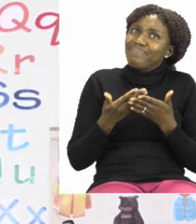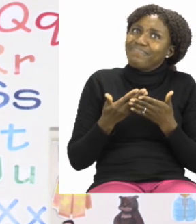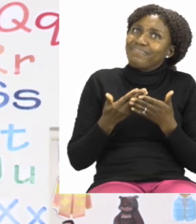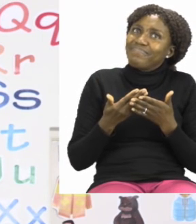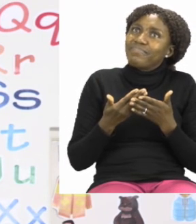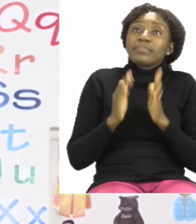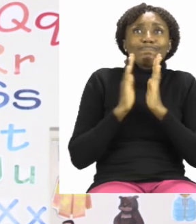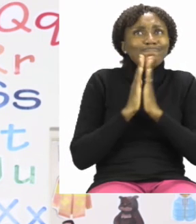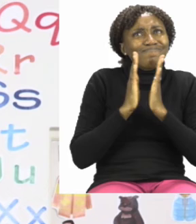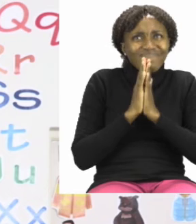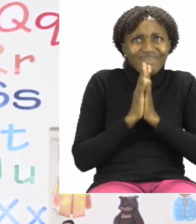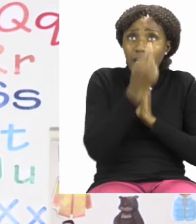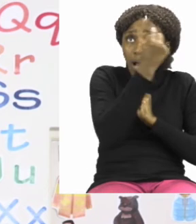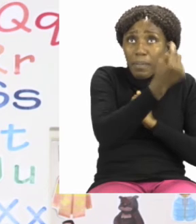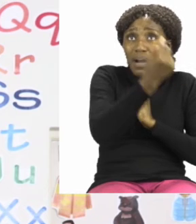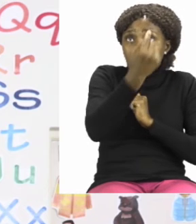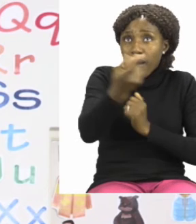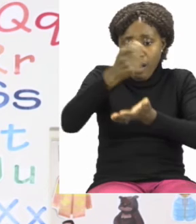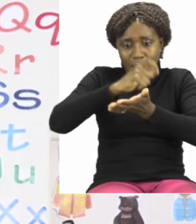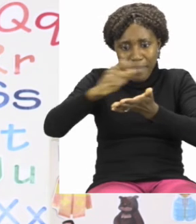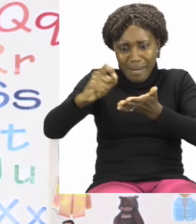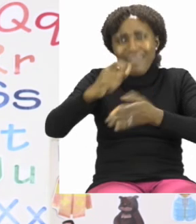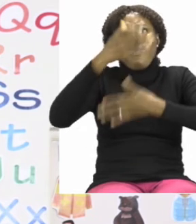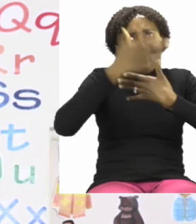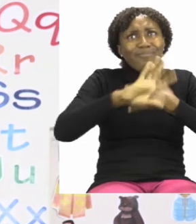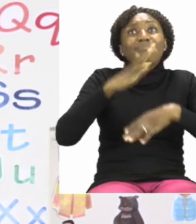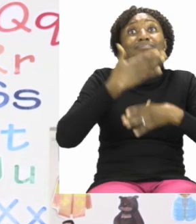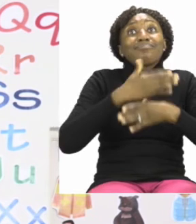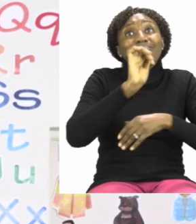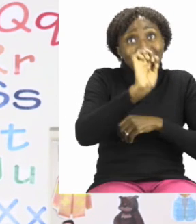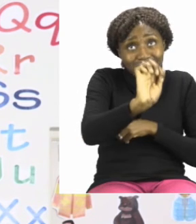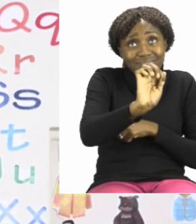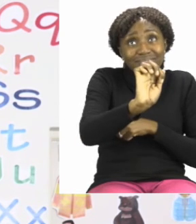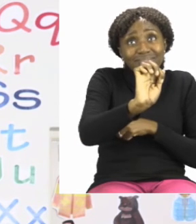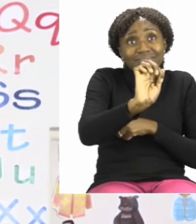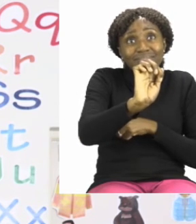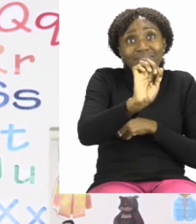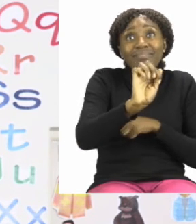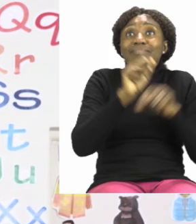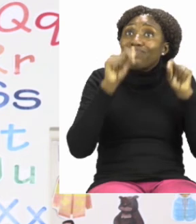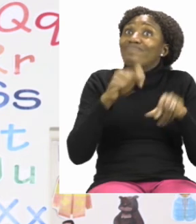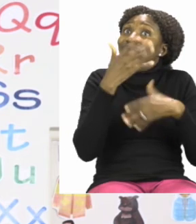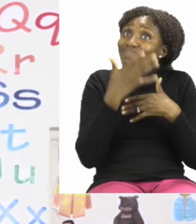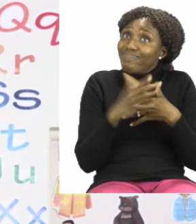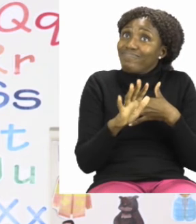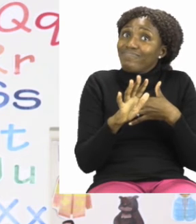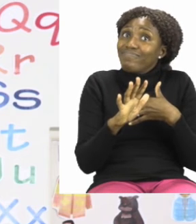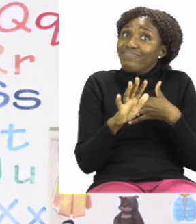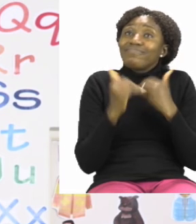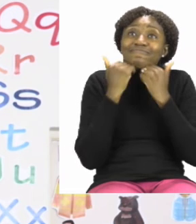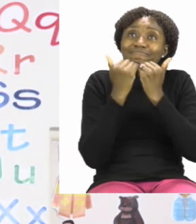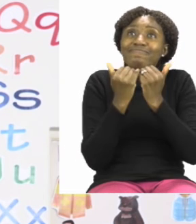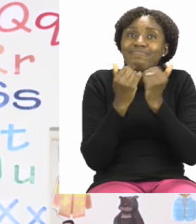Just make sure that you finish your work by yourself. So now that we are done, it's important for